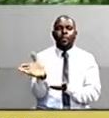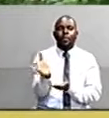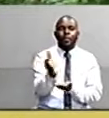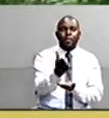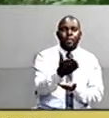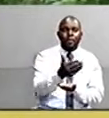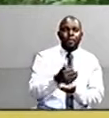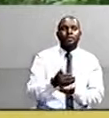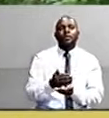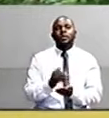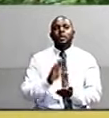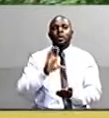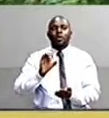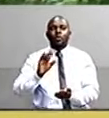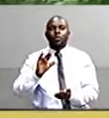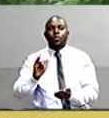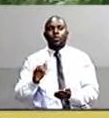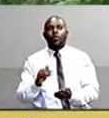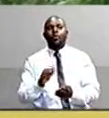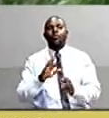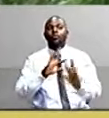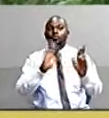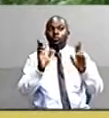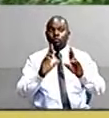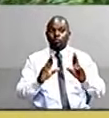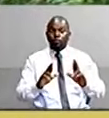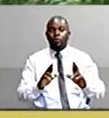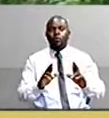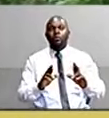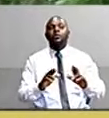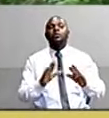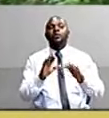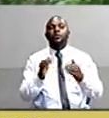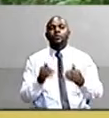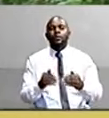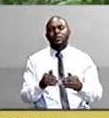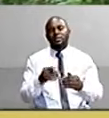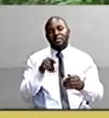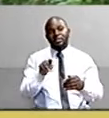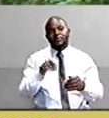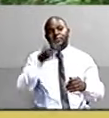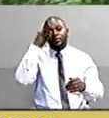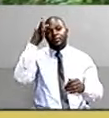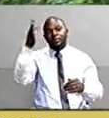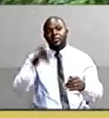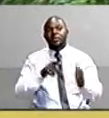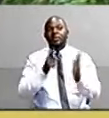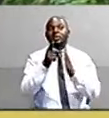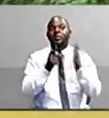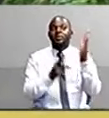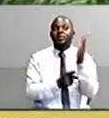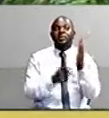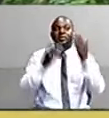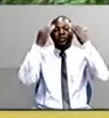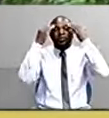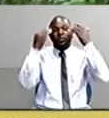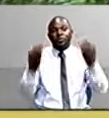Oye na kuku awaku bido uchi. Una kuru. Nibatu gerele bei. Na fetuli wano. Nite tumanyi bei ya